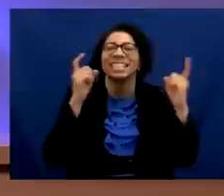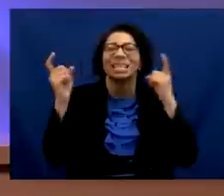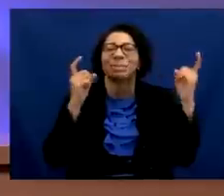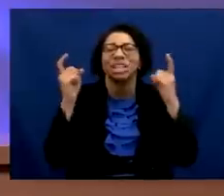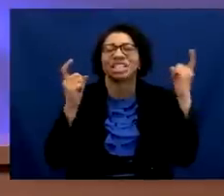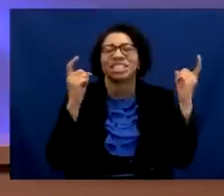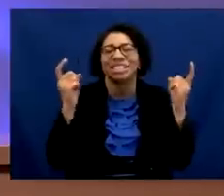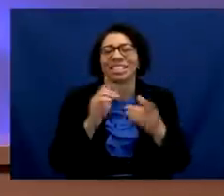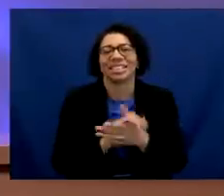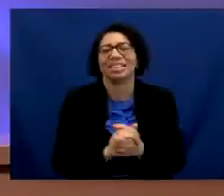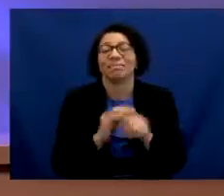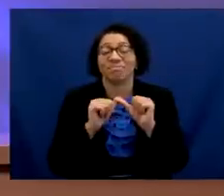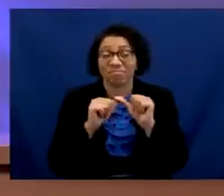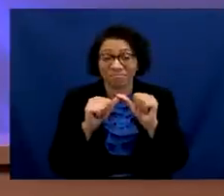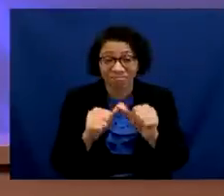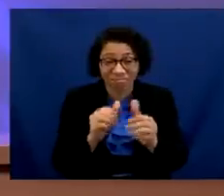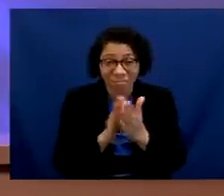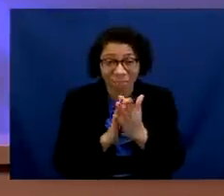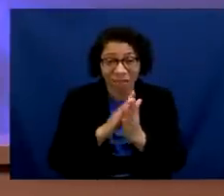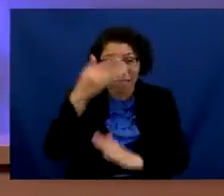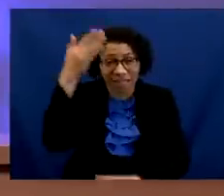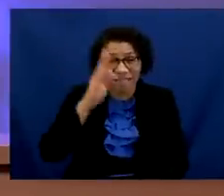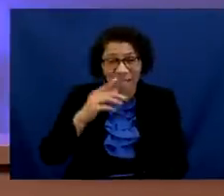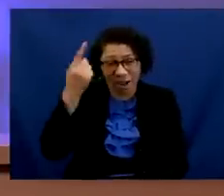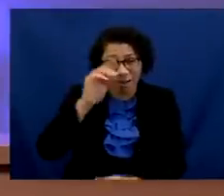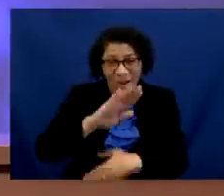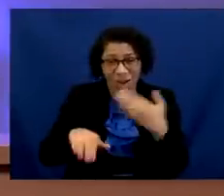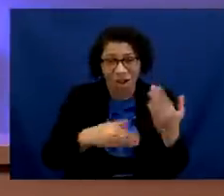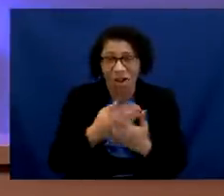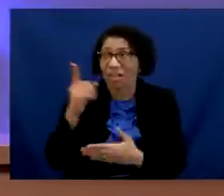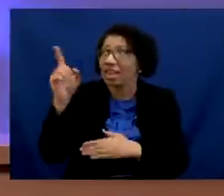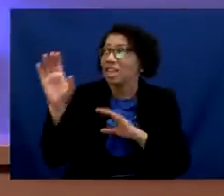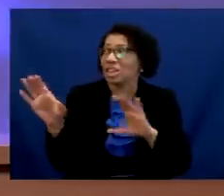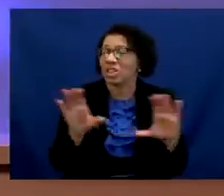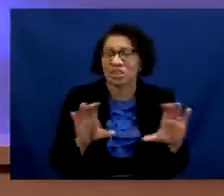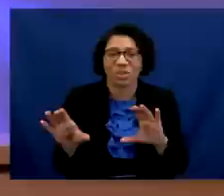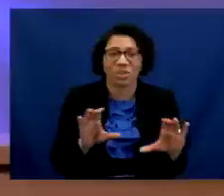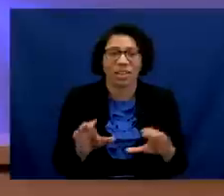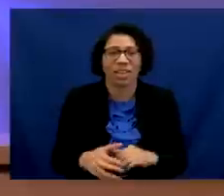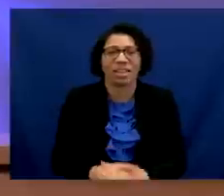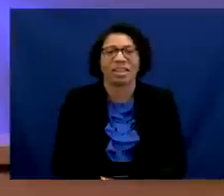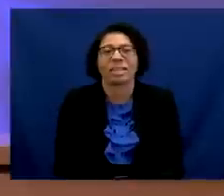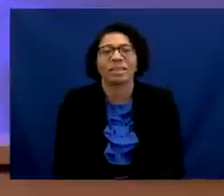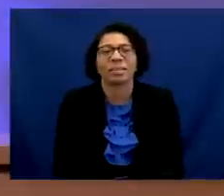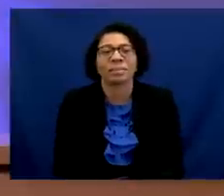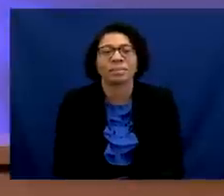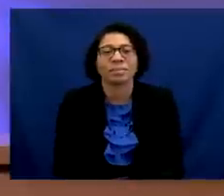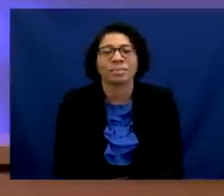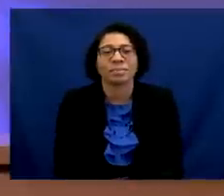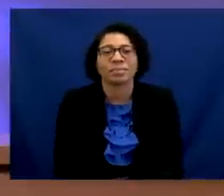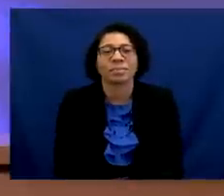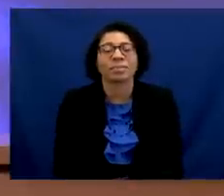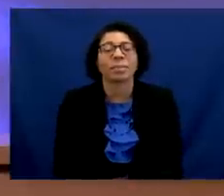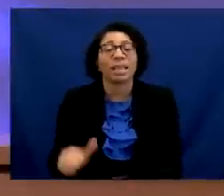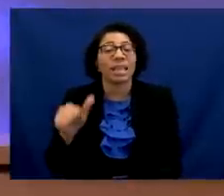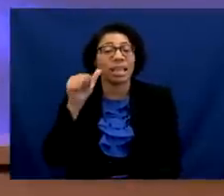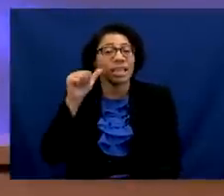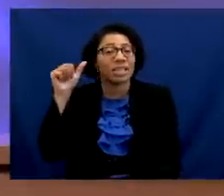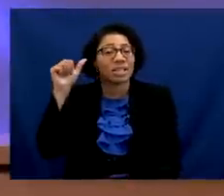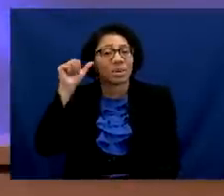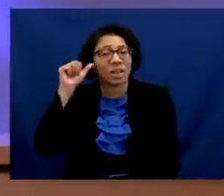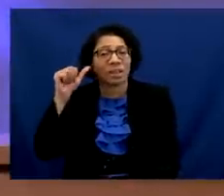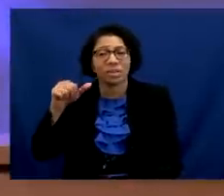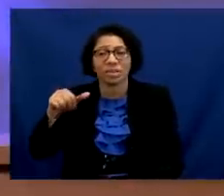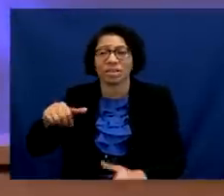you continue to praise God for the great things he's doing in all of your lives. Of course, you noticed yesterday that tornadoes ripped through